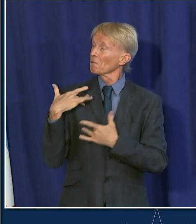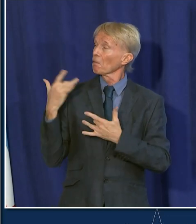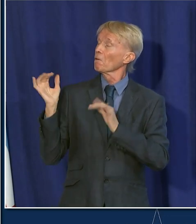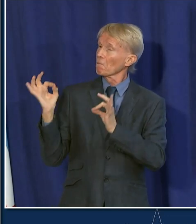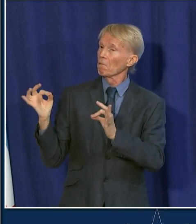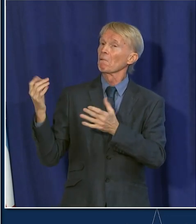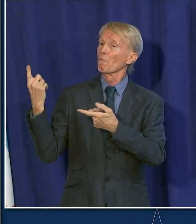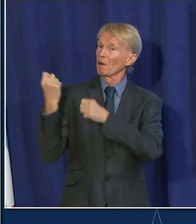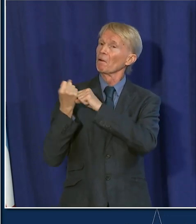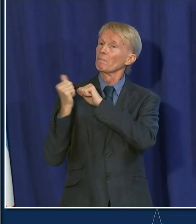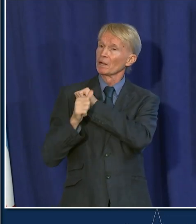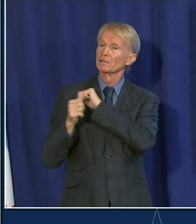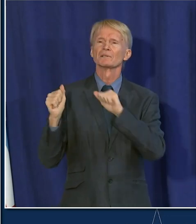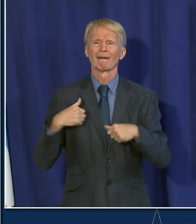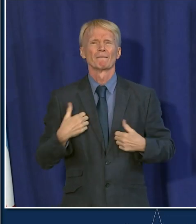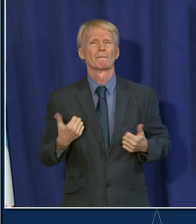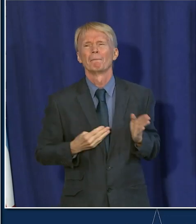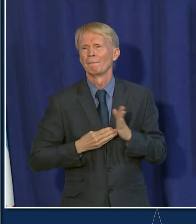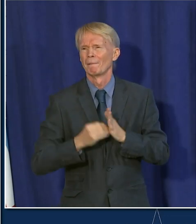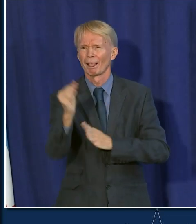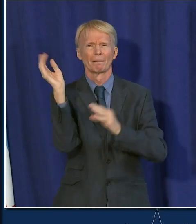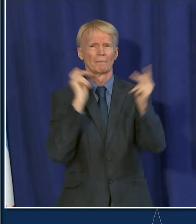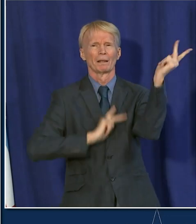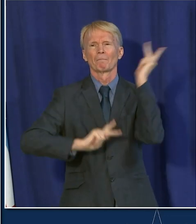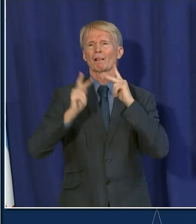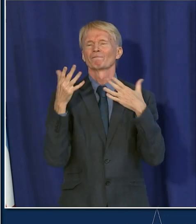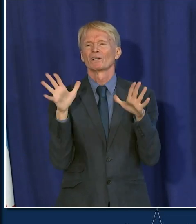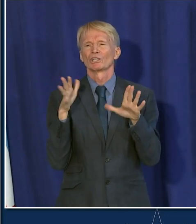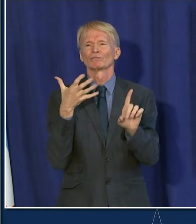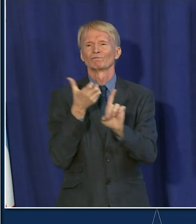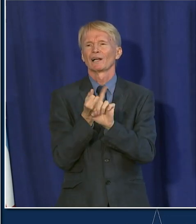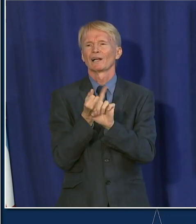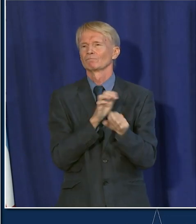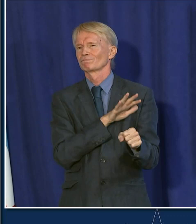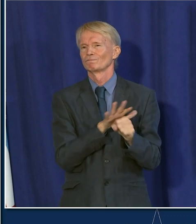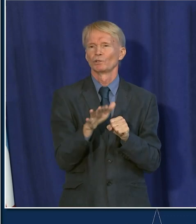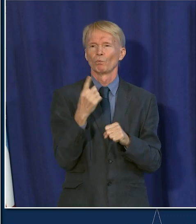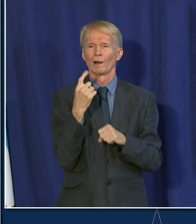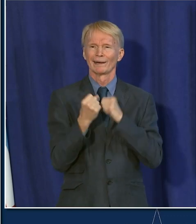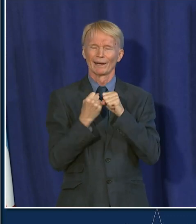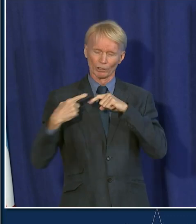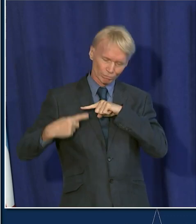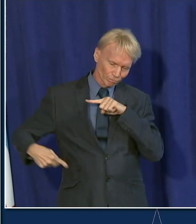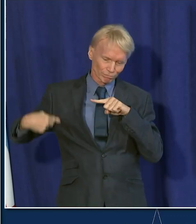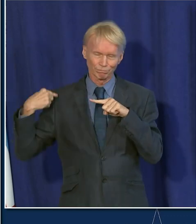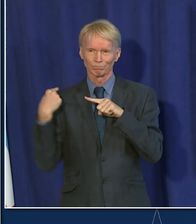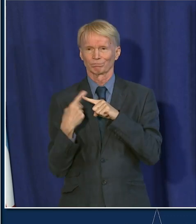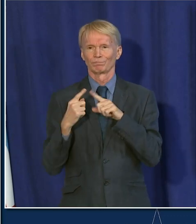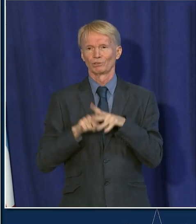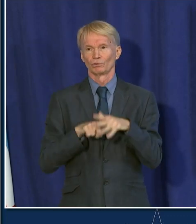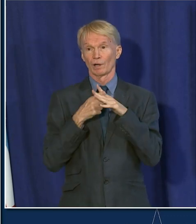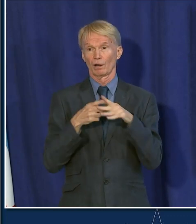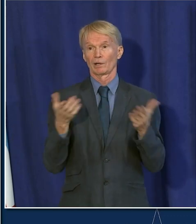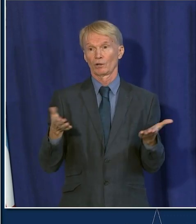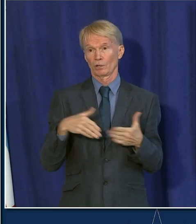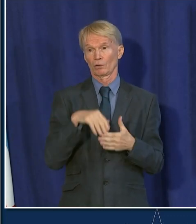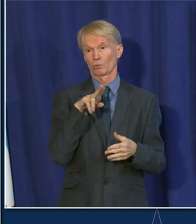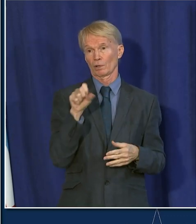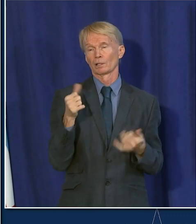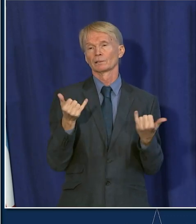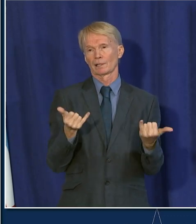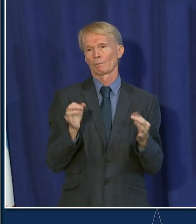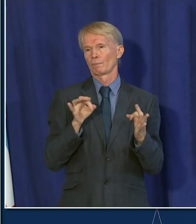confident, where we literally have billions of people who have been vaccinated and a whole year since we've started vaccinating folks here in the US. Now